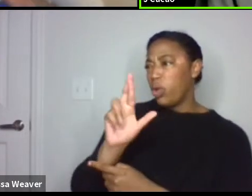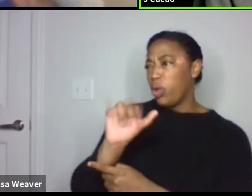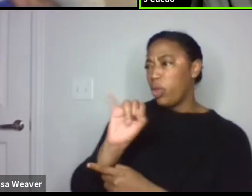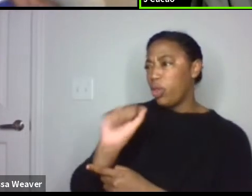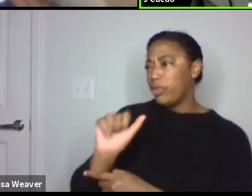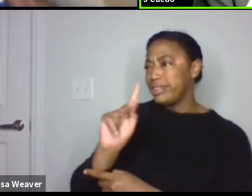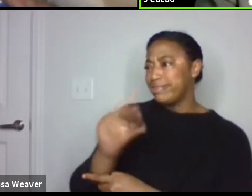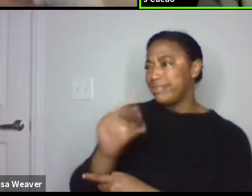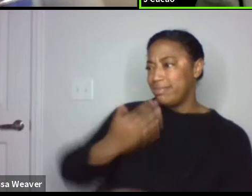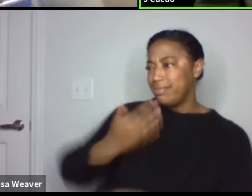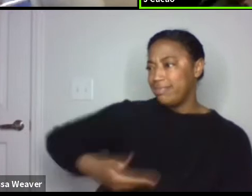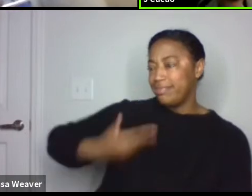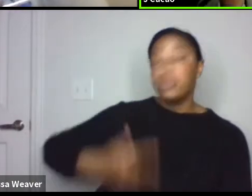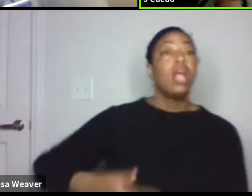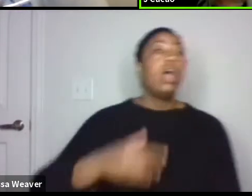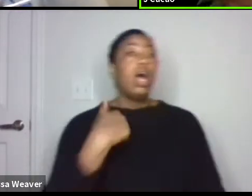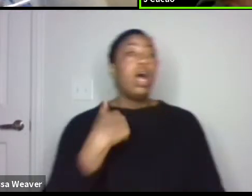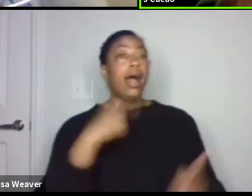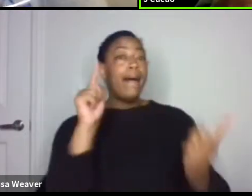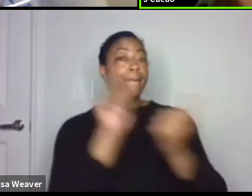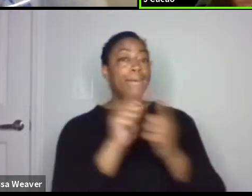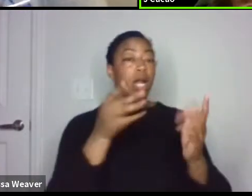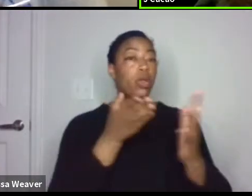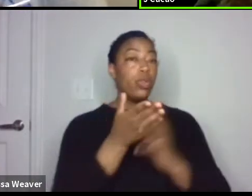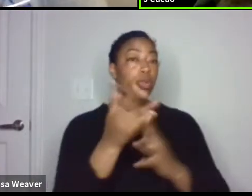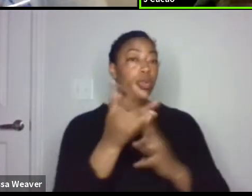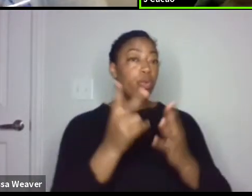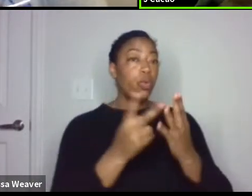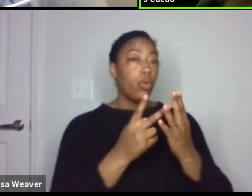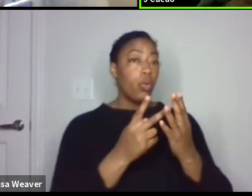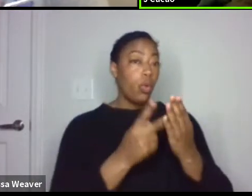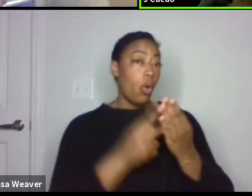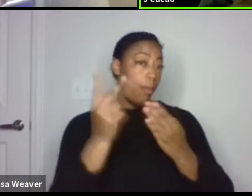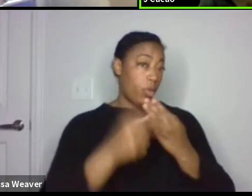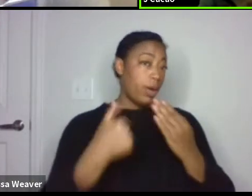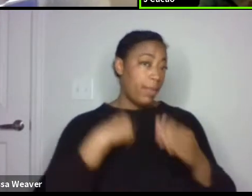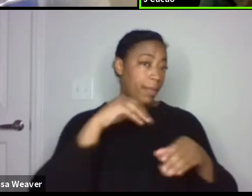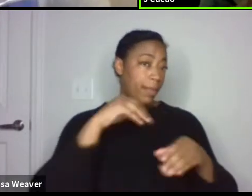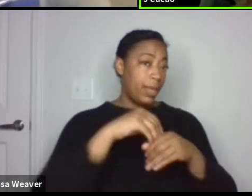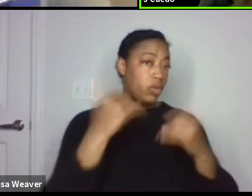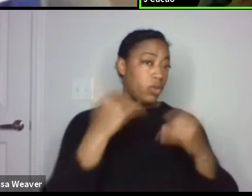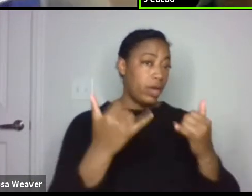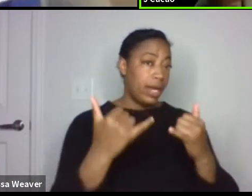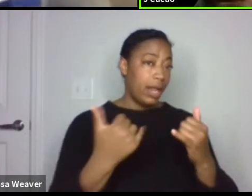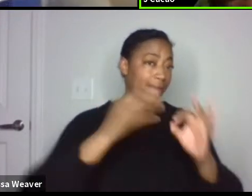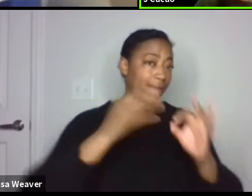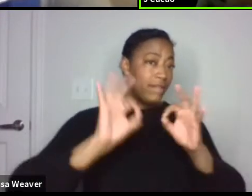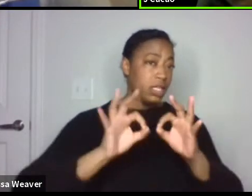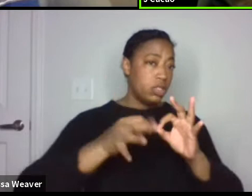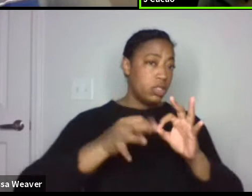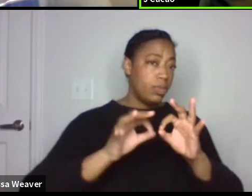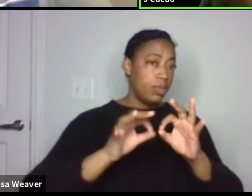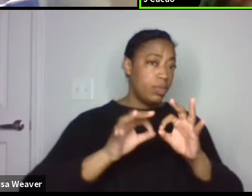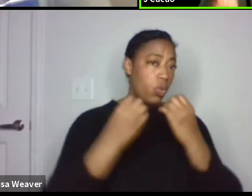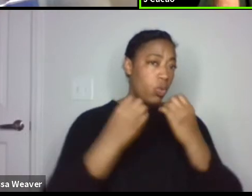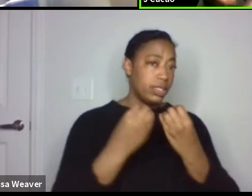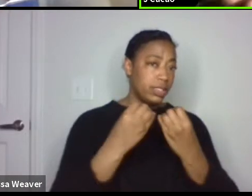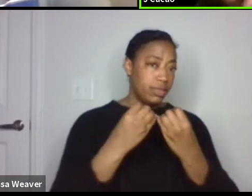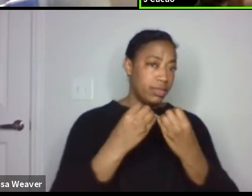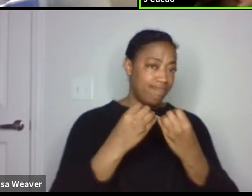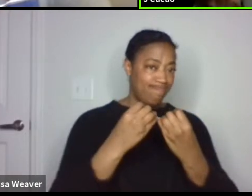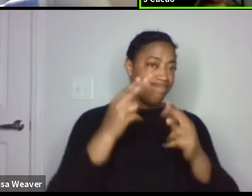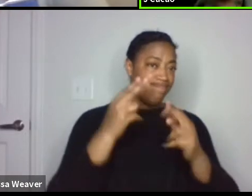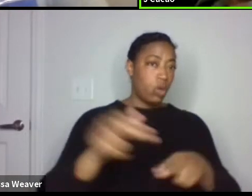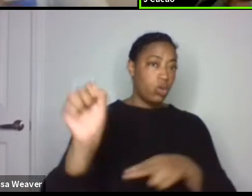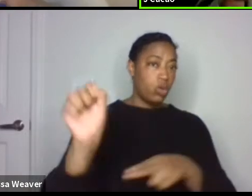I met her through a program that I'm in right now. So there is an interpreting organization and firm called Sorensen